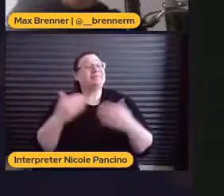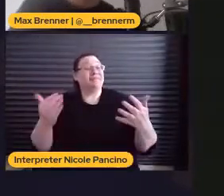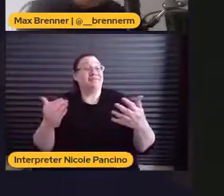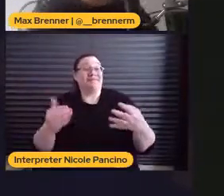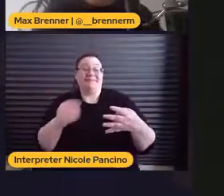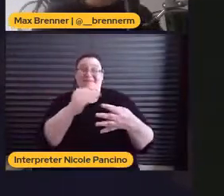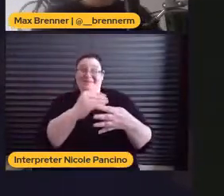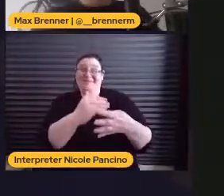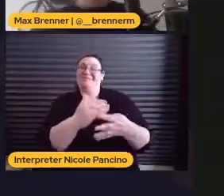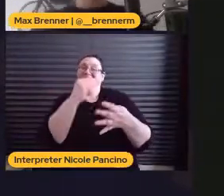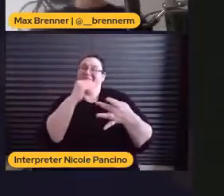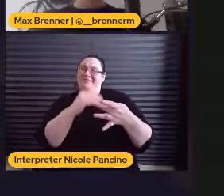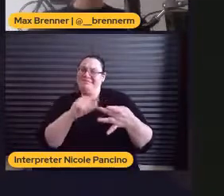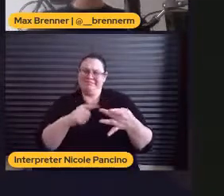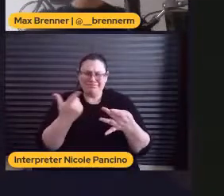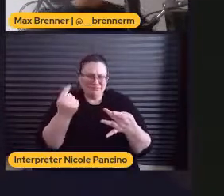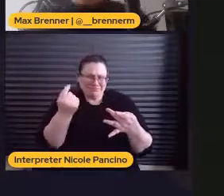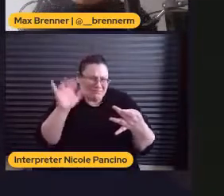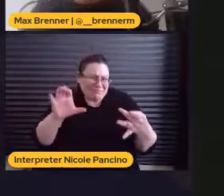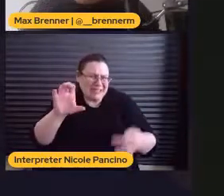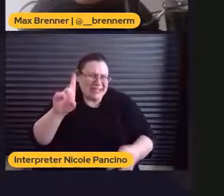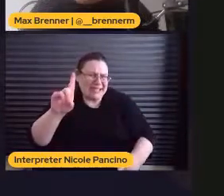topic. CDKs, what is it?